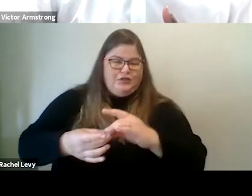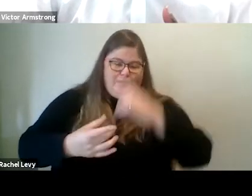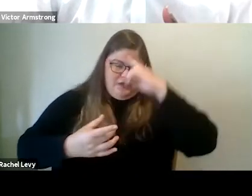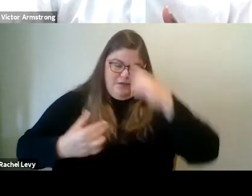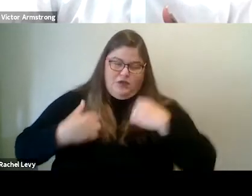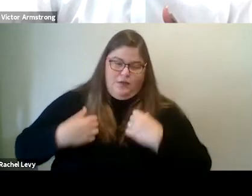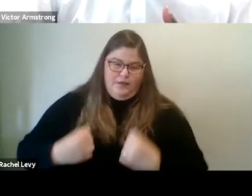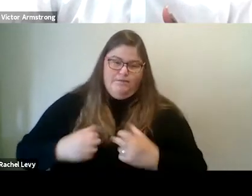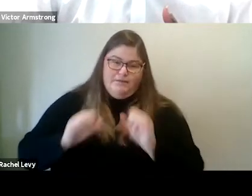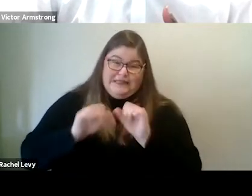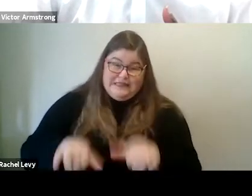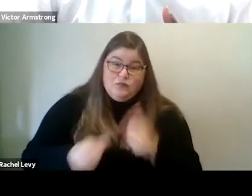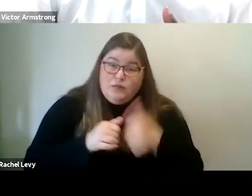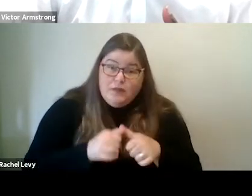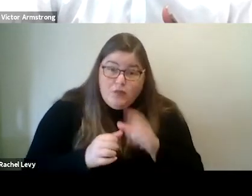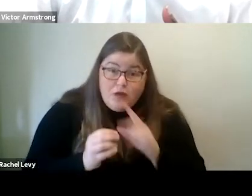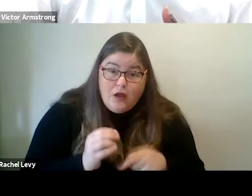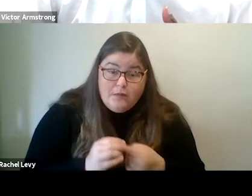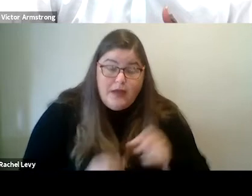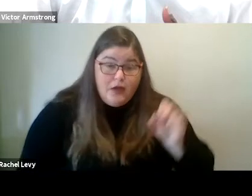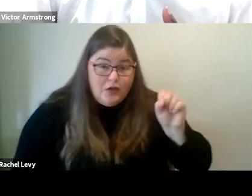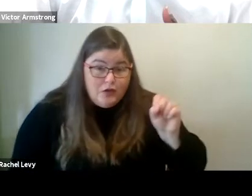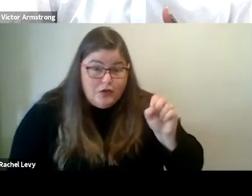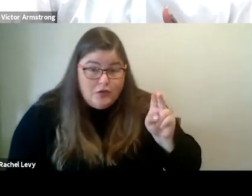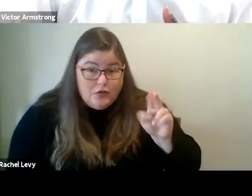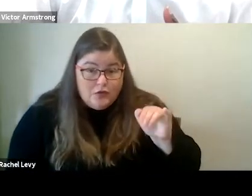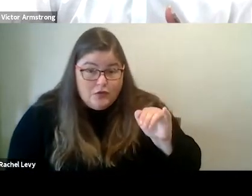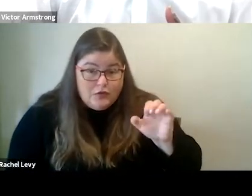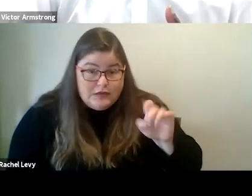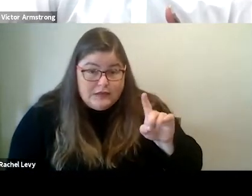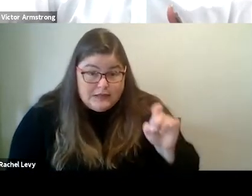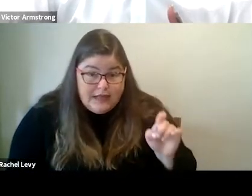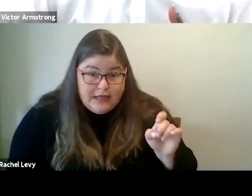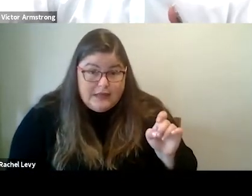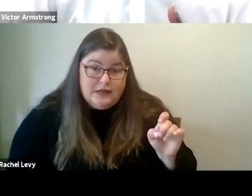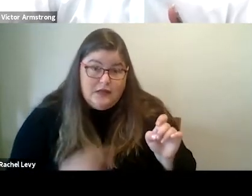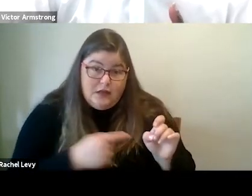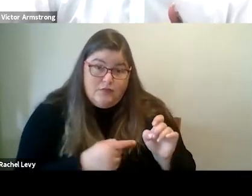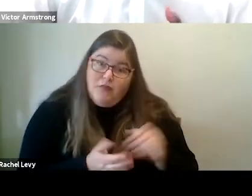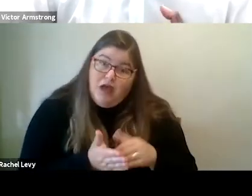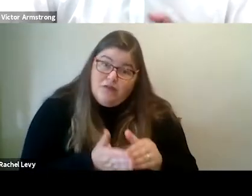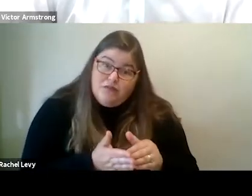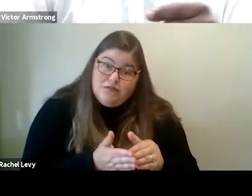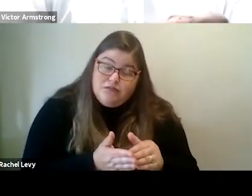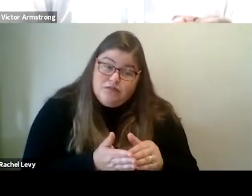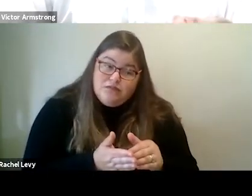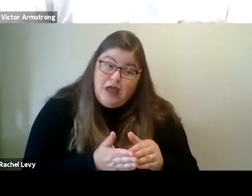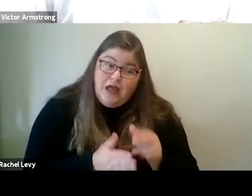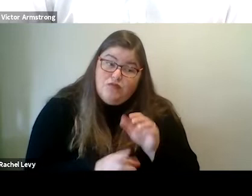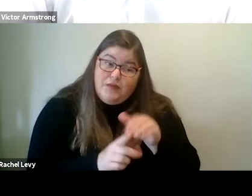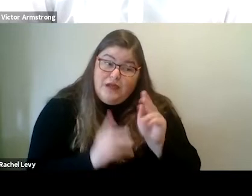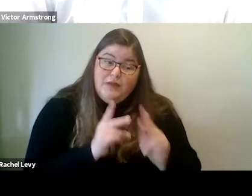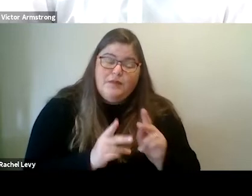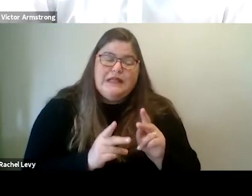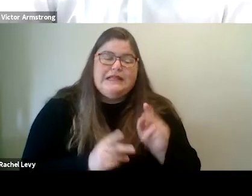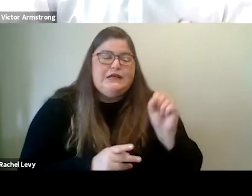we talk about suicide and suicidality, I'm often reminding people that suicide itself is not a disease, but it is the